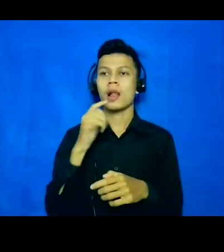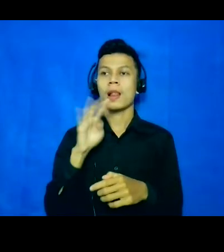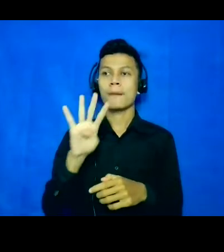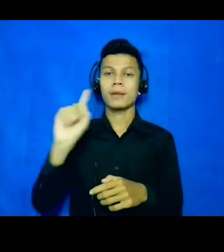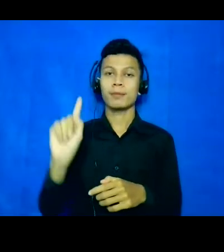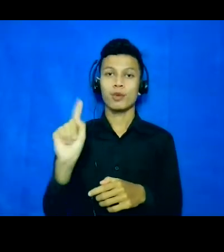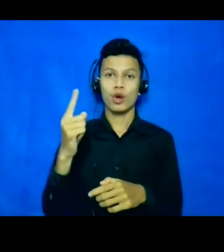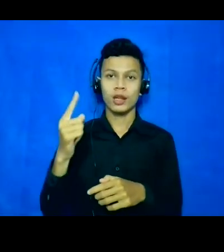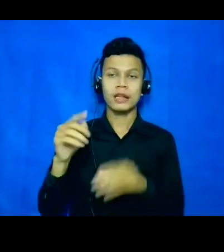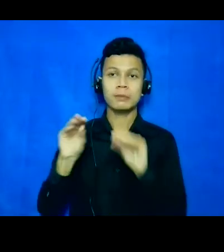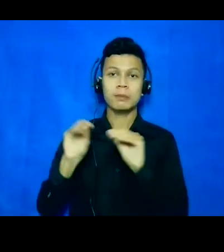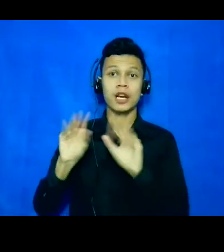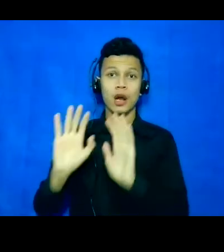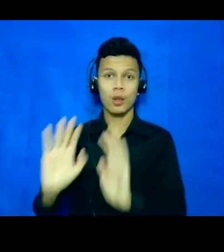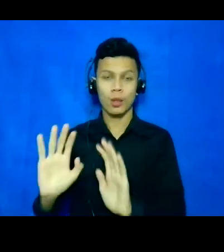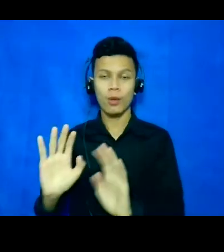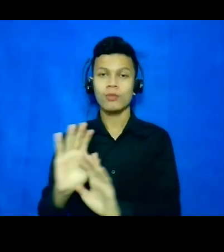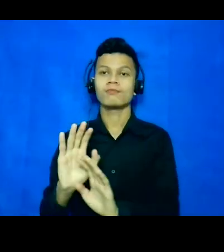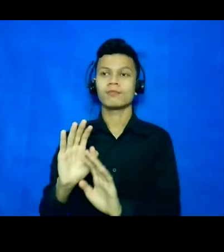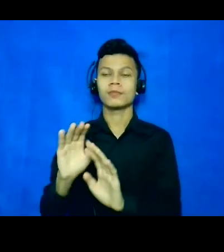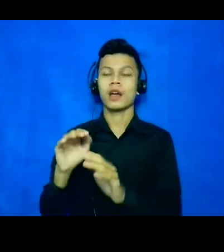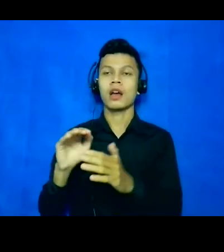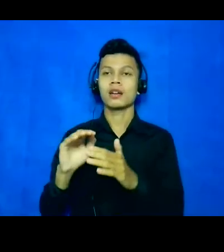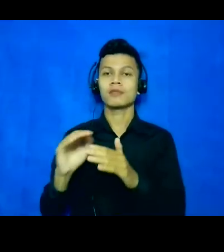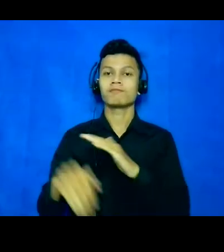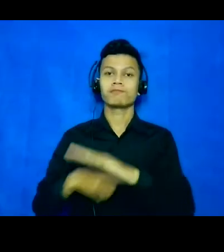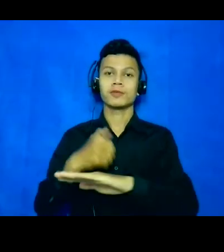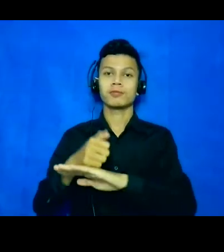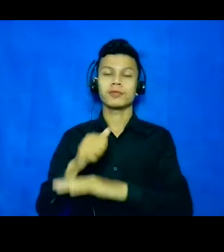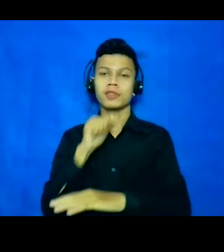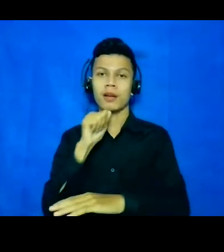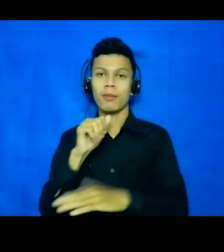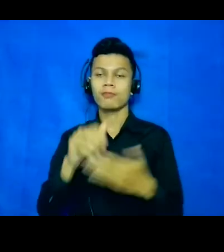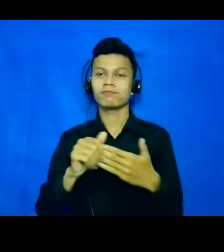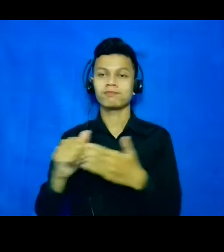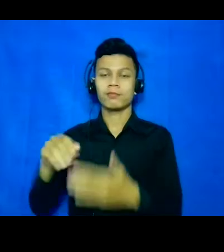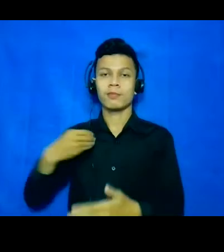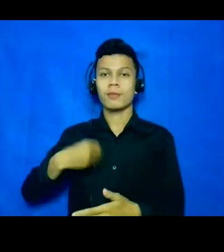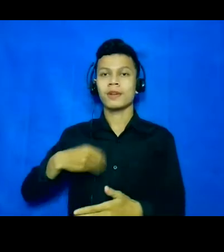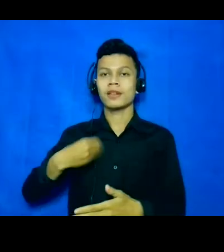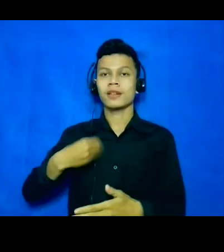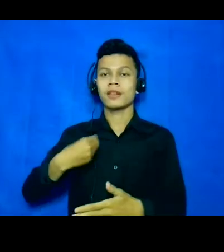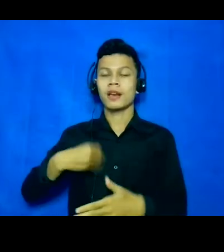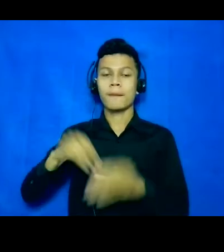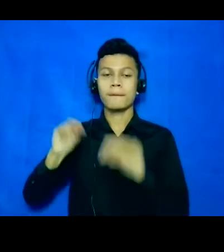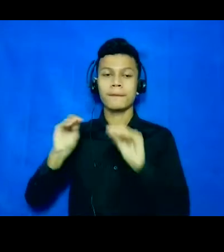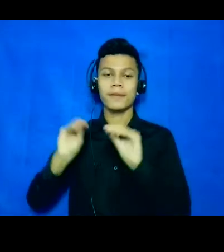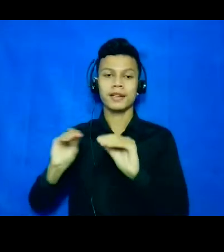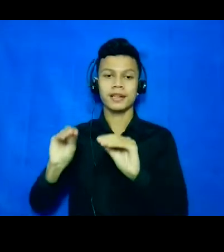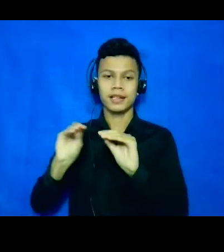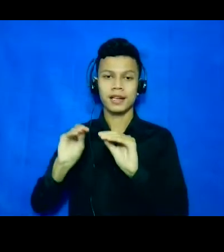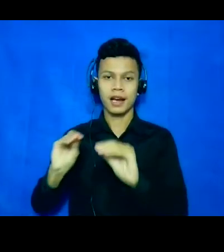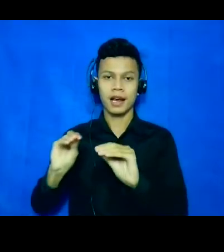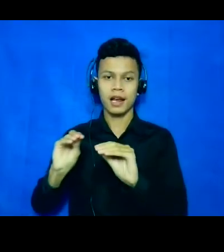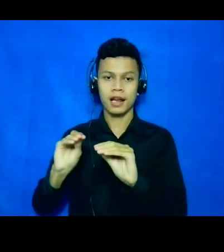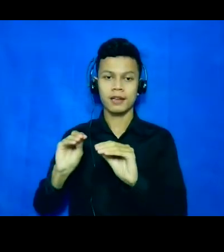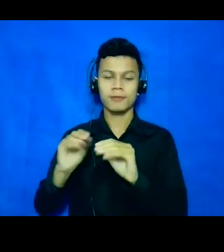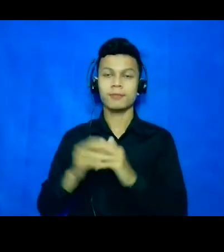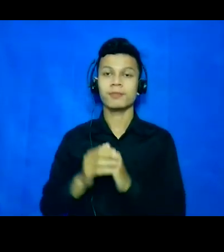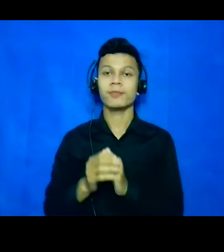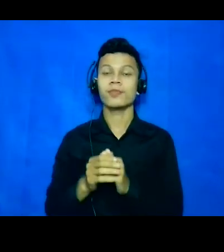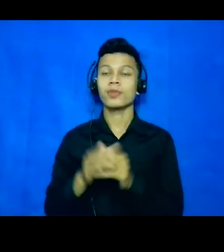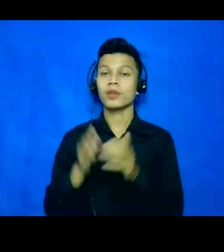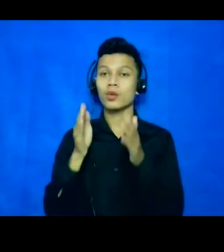Group led by the Ministry of Education, Culture and Research, particularly the second priority issue, which